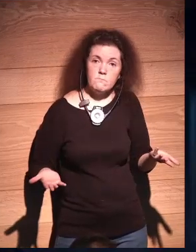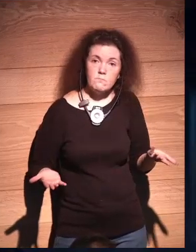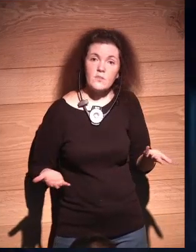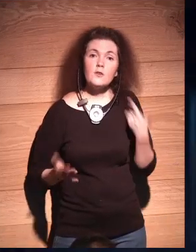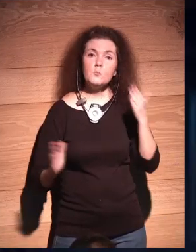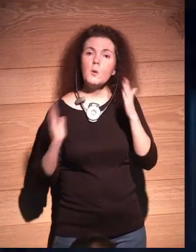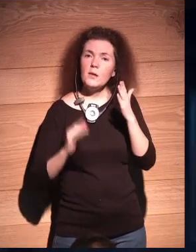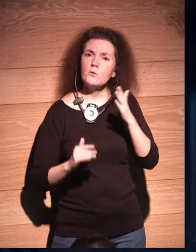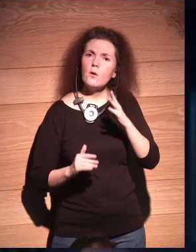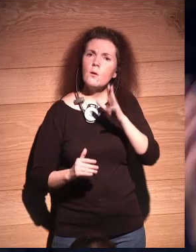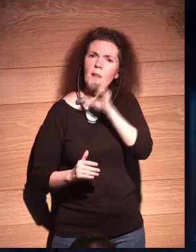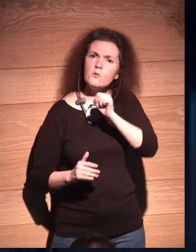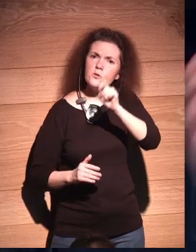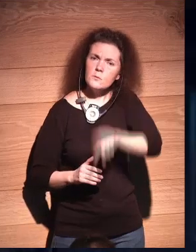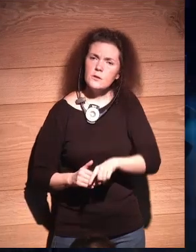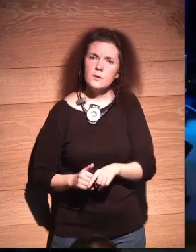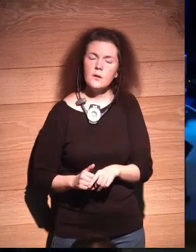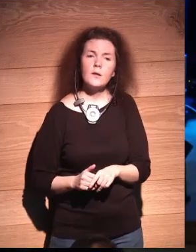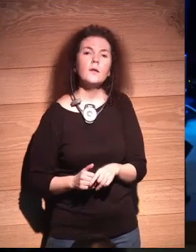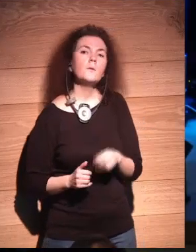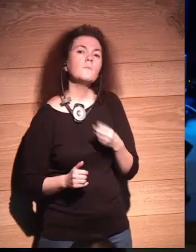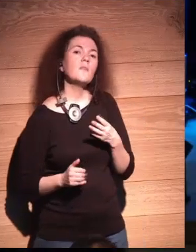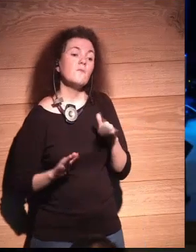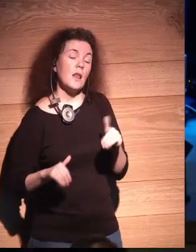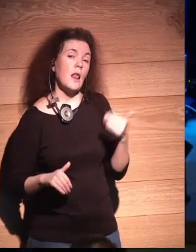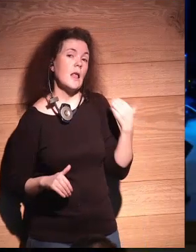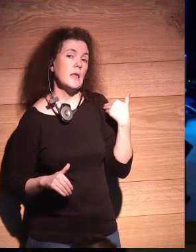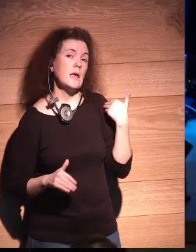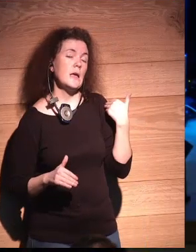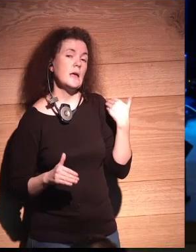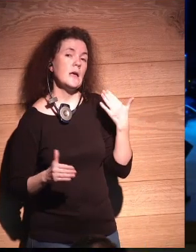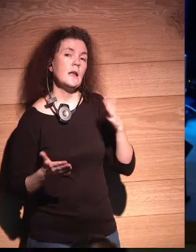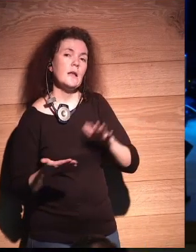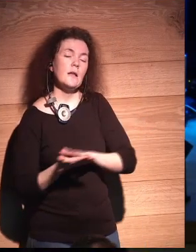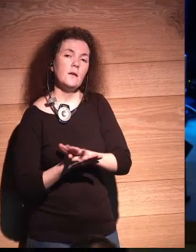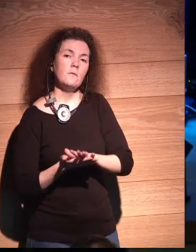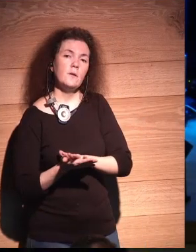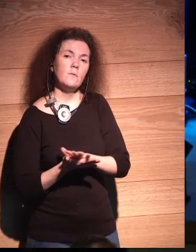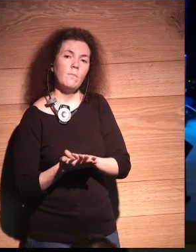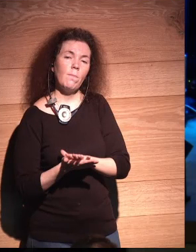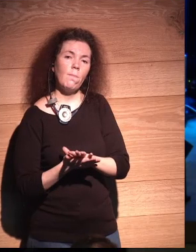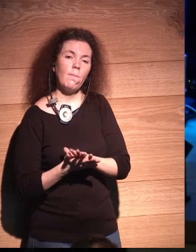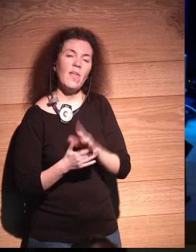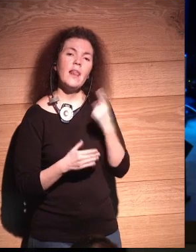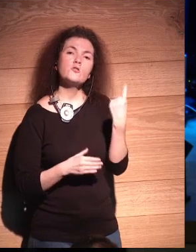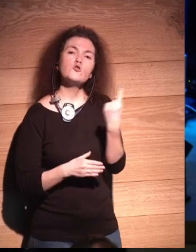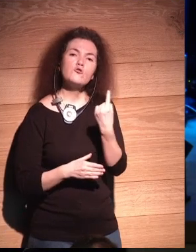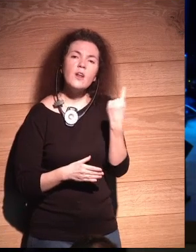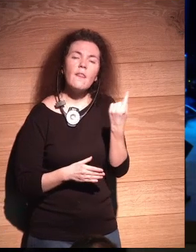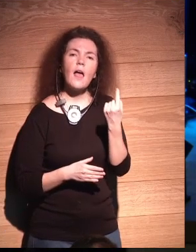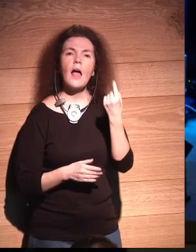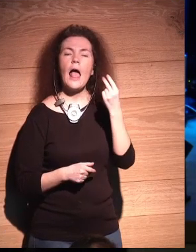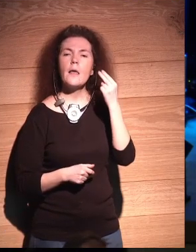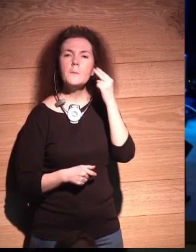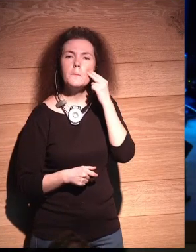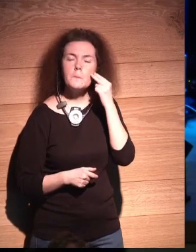Mm-hmm. And finally, yesterday we talked about loss and loneliness and fear, and I thought,